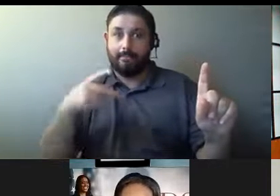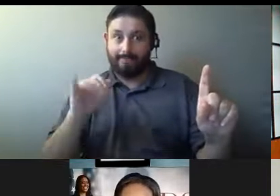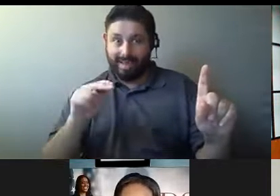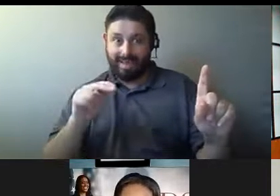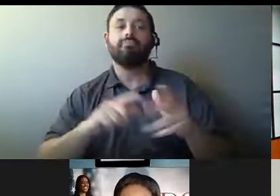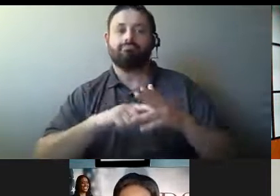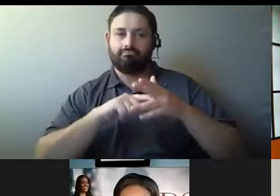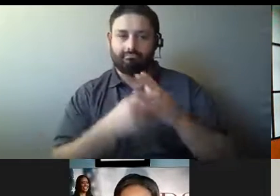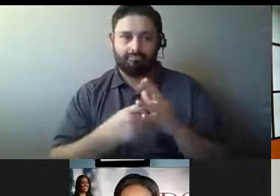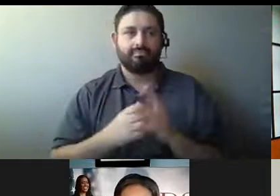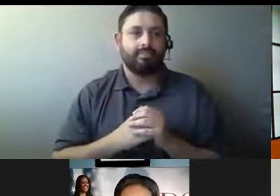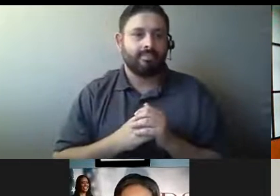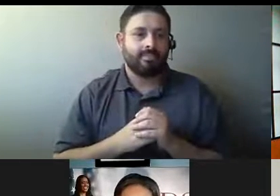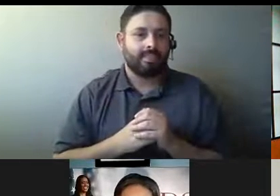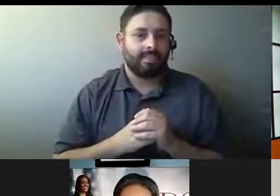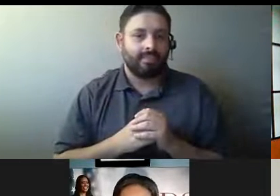this.